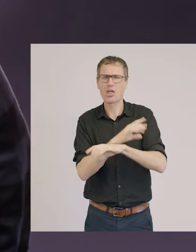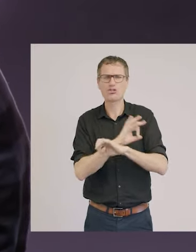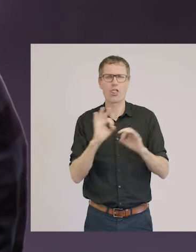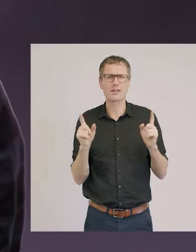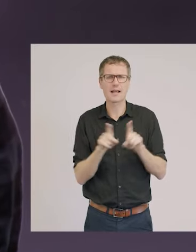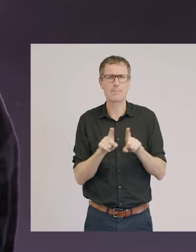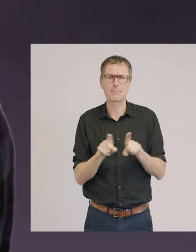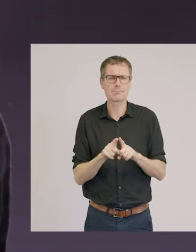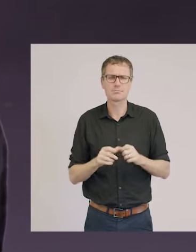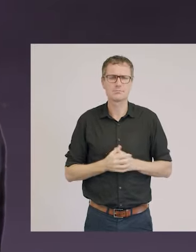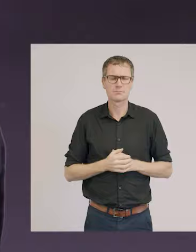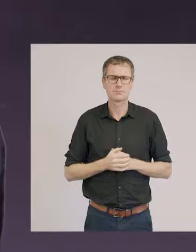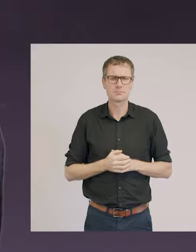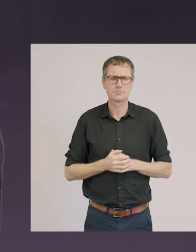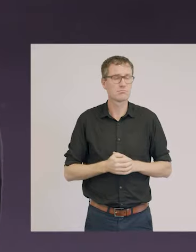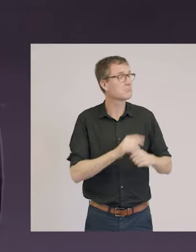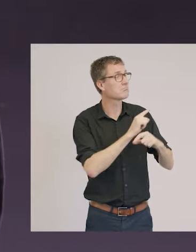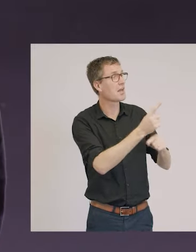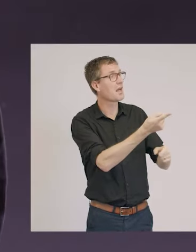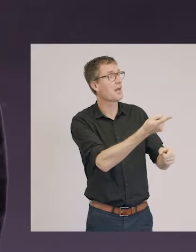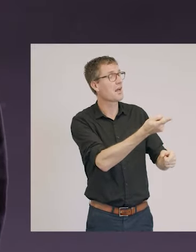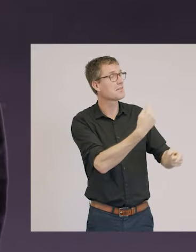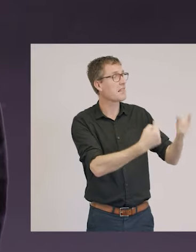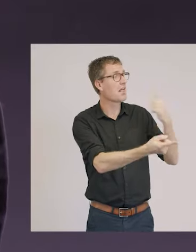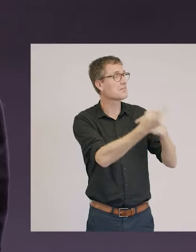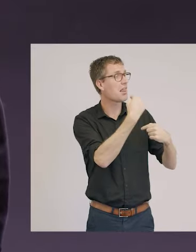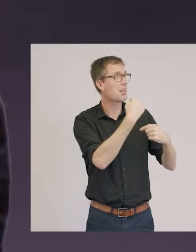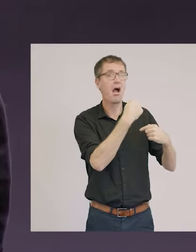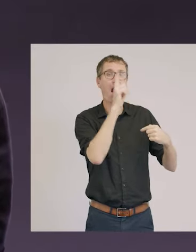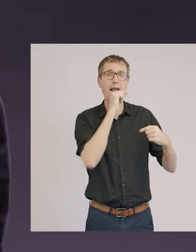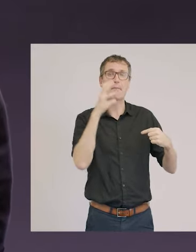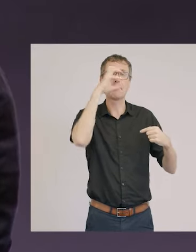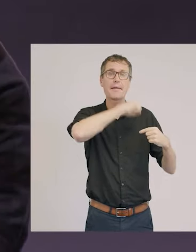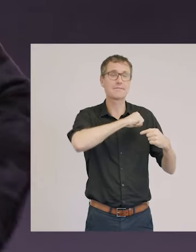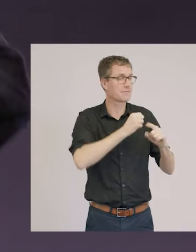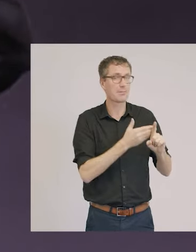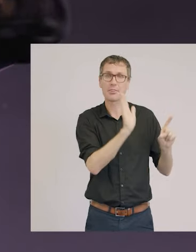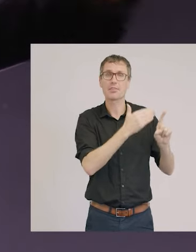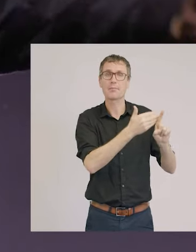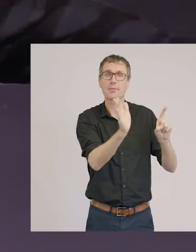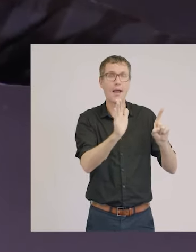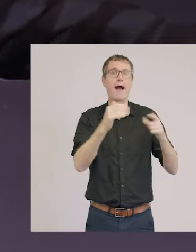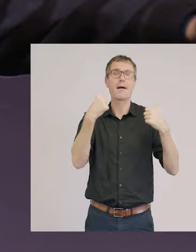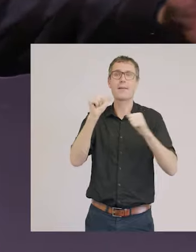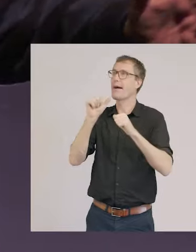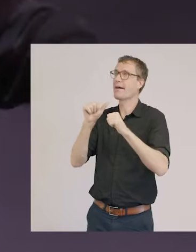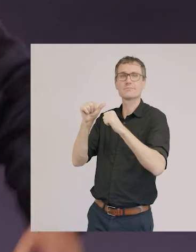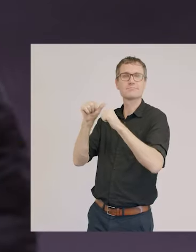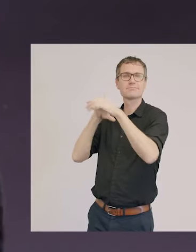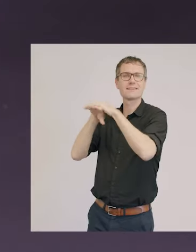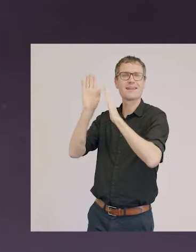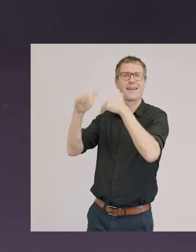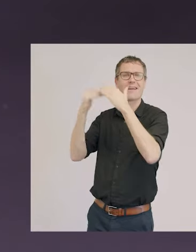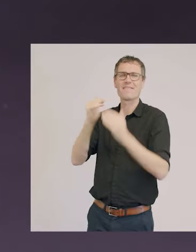Bible. That's not correct. That's not the truth. This you can't just believe any old thing and get into